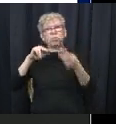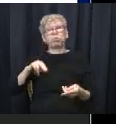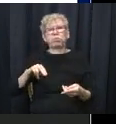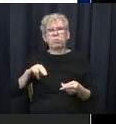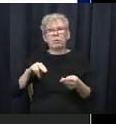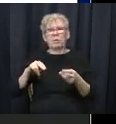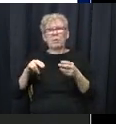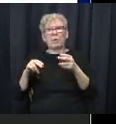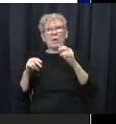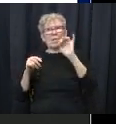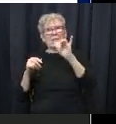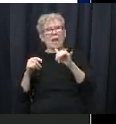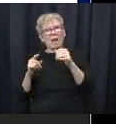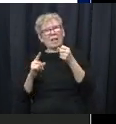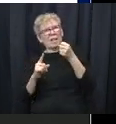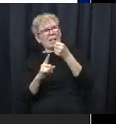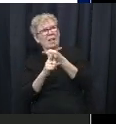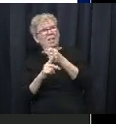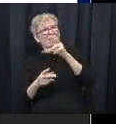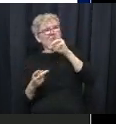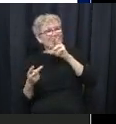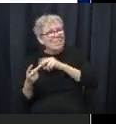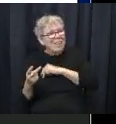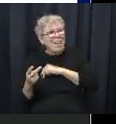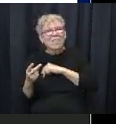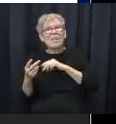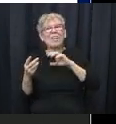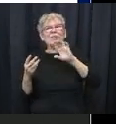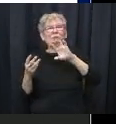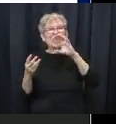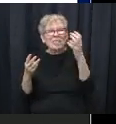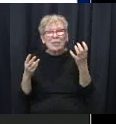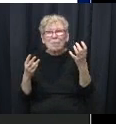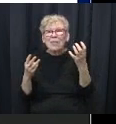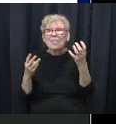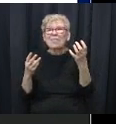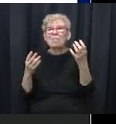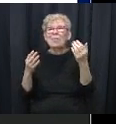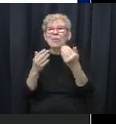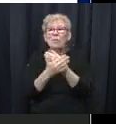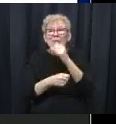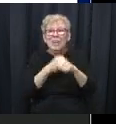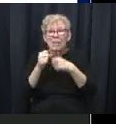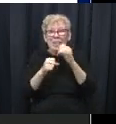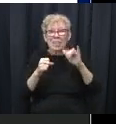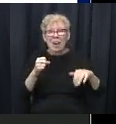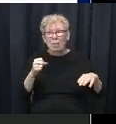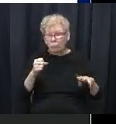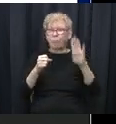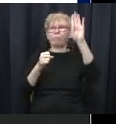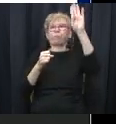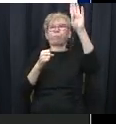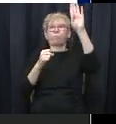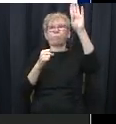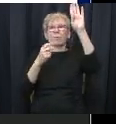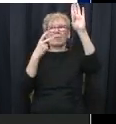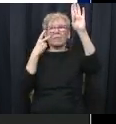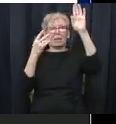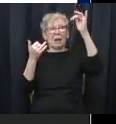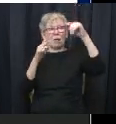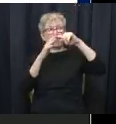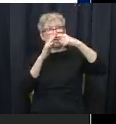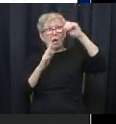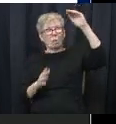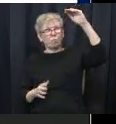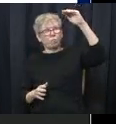over Christmas and New Year's, and then a continued decline. So it's obvious that people are continuing to maintain social distancing